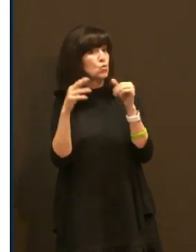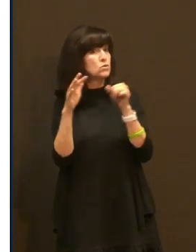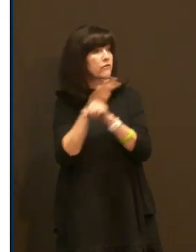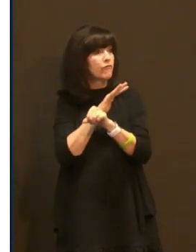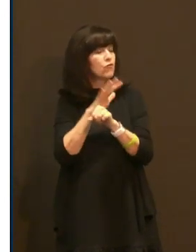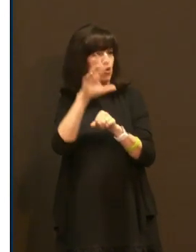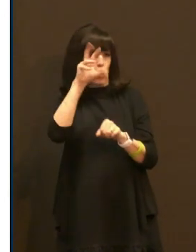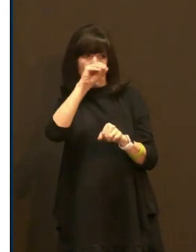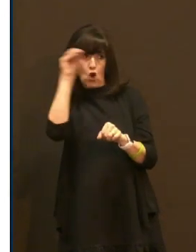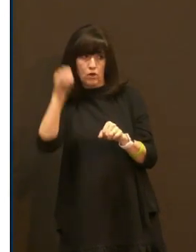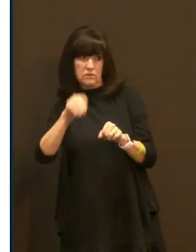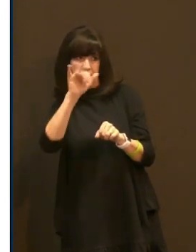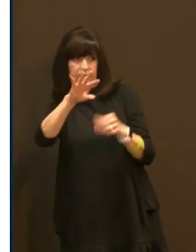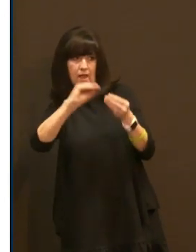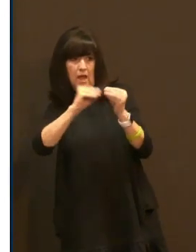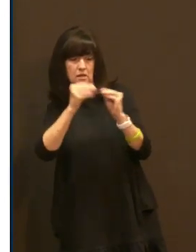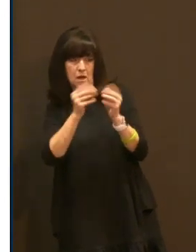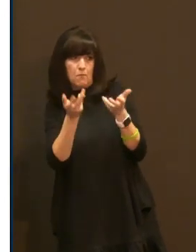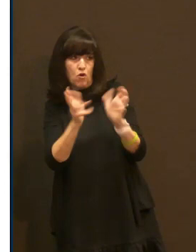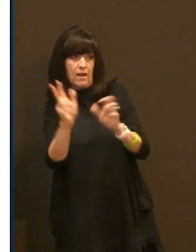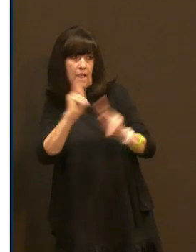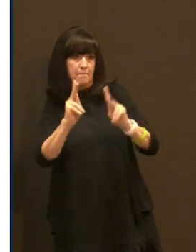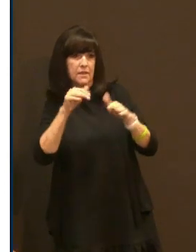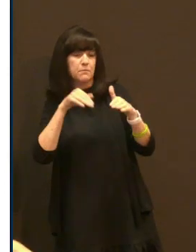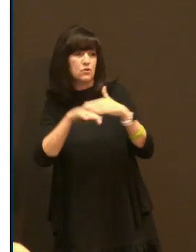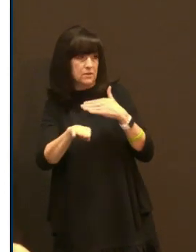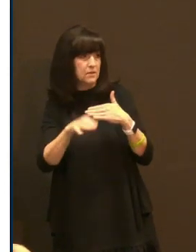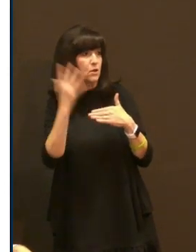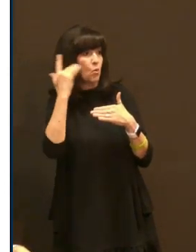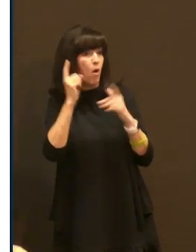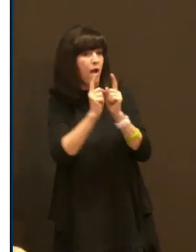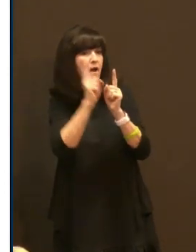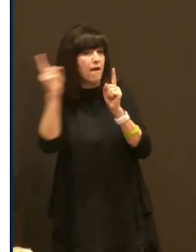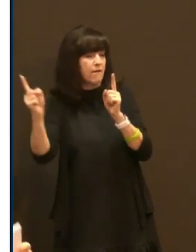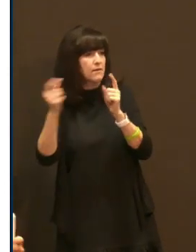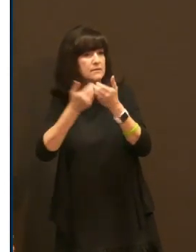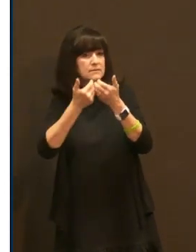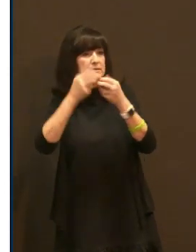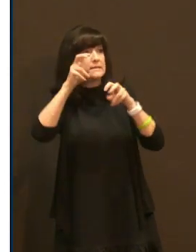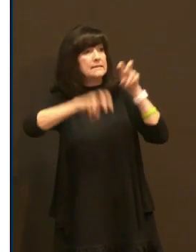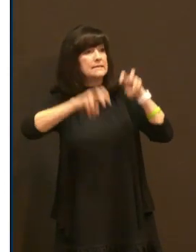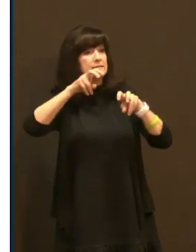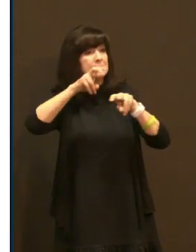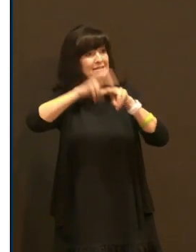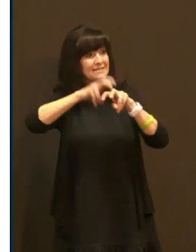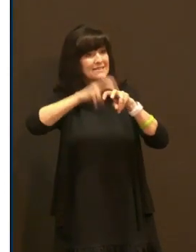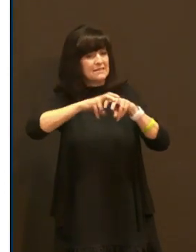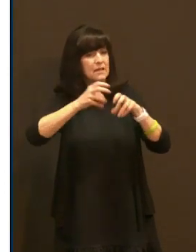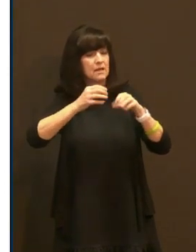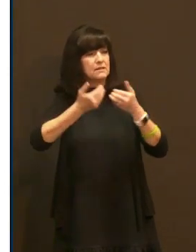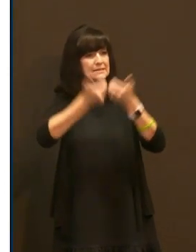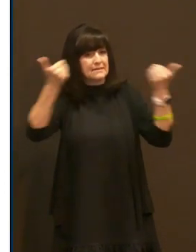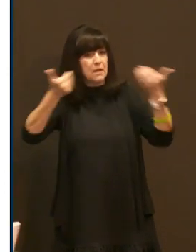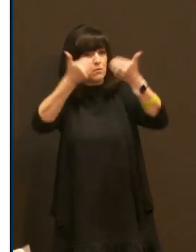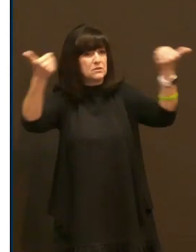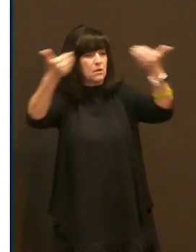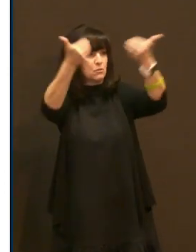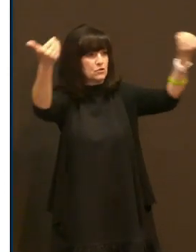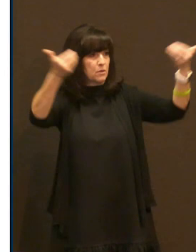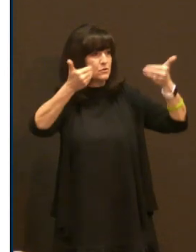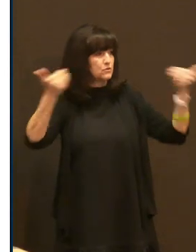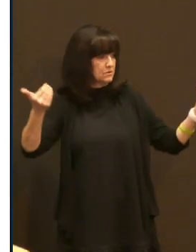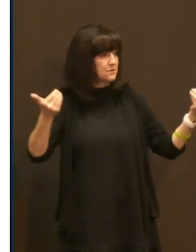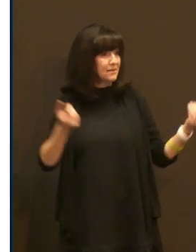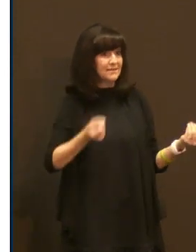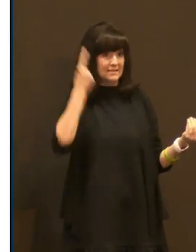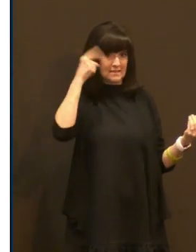So the only thing to add to that too that I know we talked to Jamie about is, even though those auditoriums like